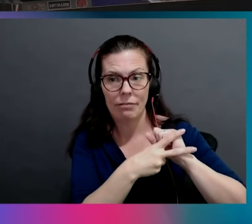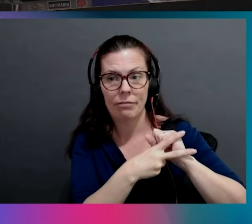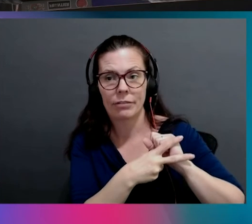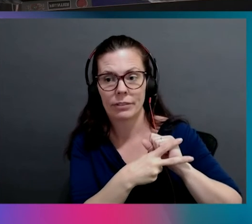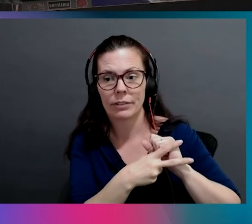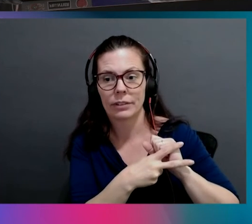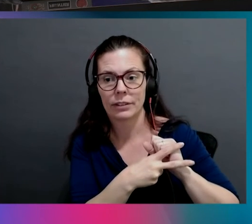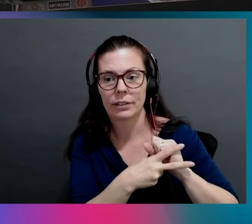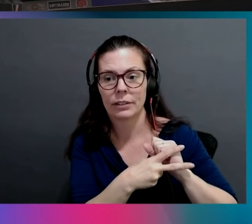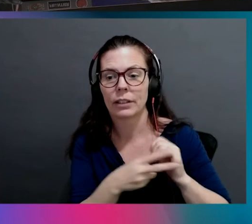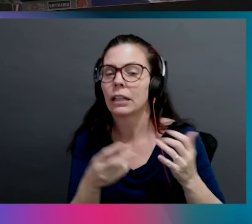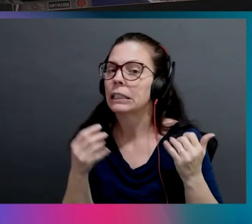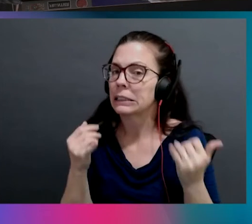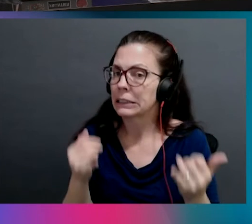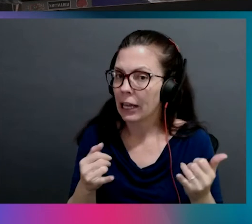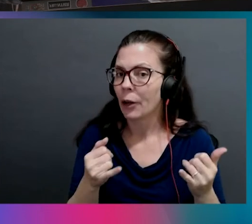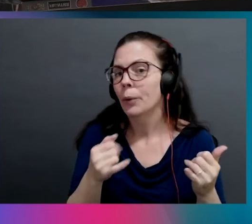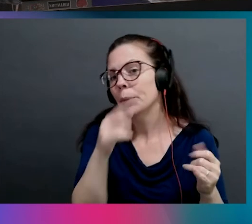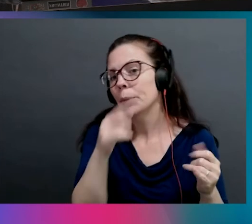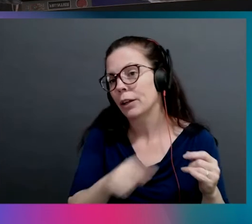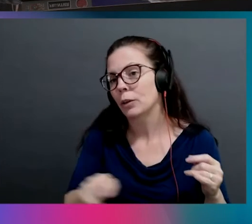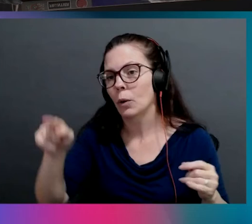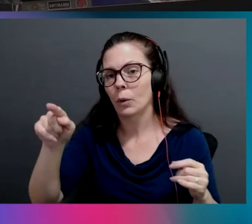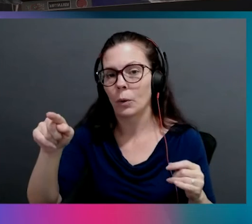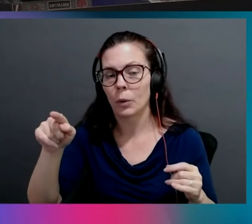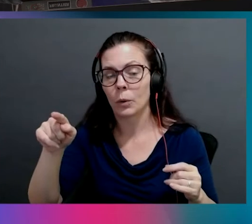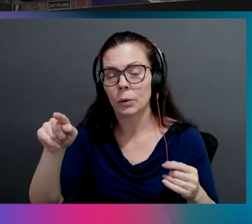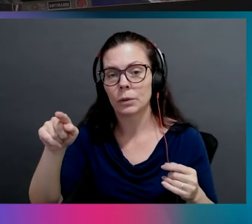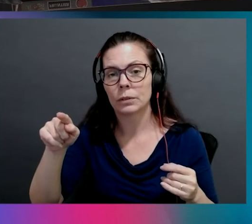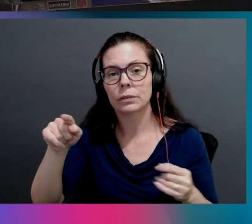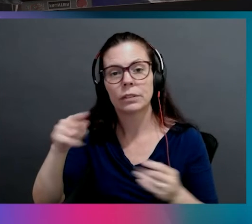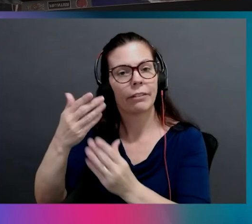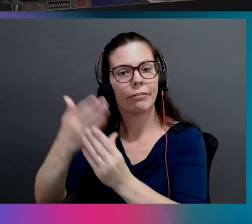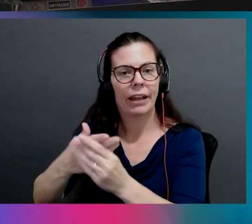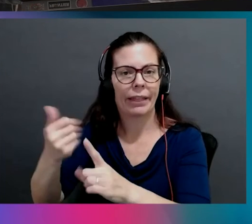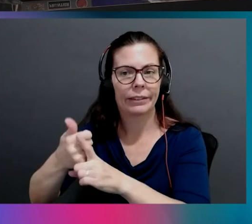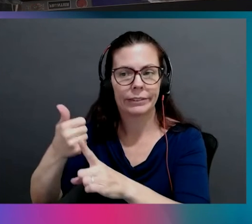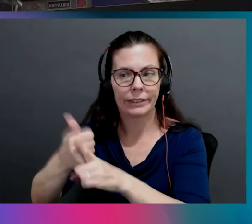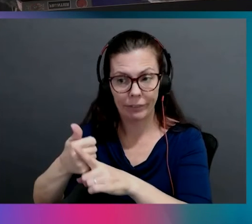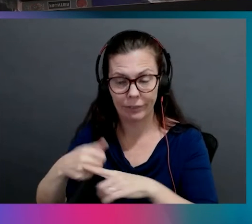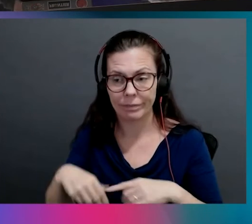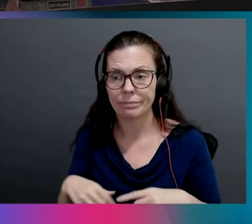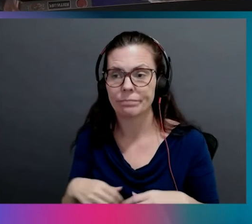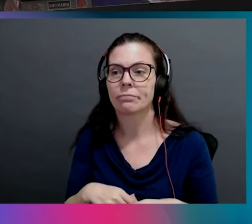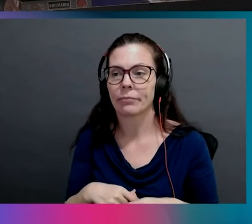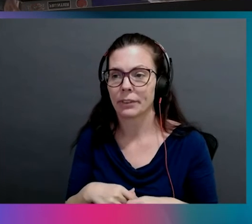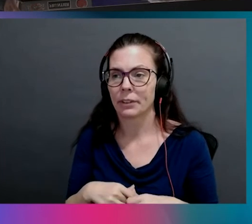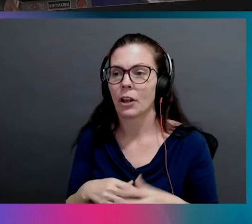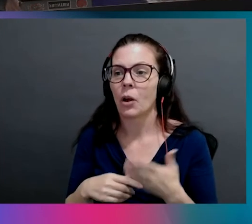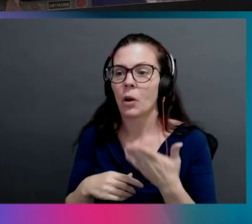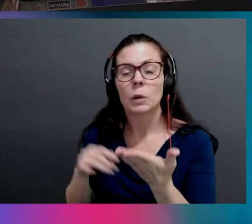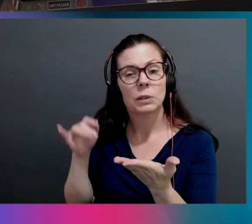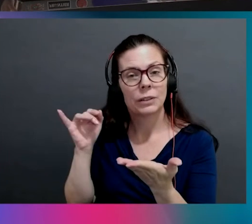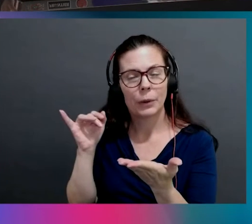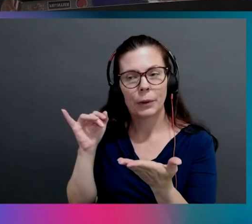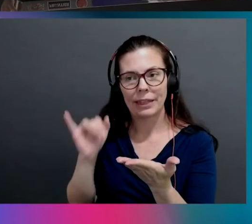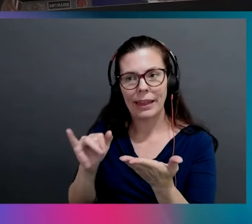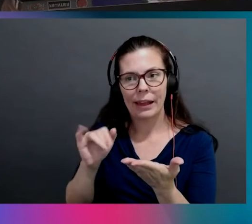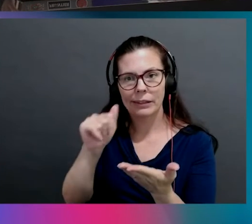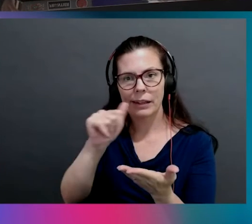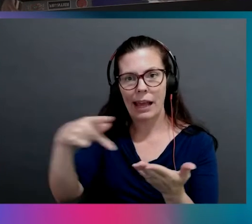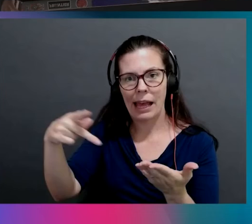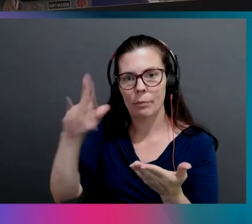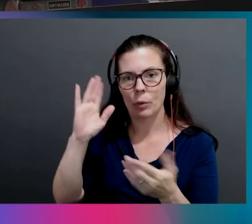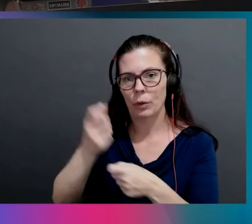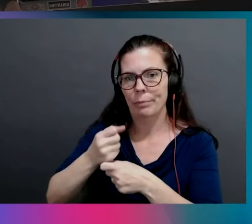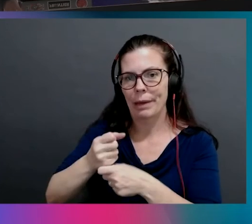And I'll navigate over to the file itself. So Wow. This is what the application will create for you on